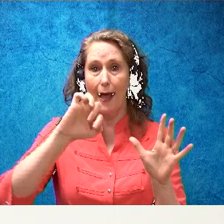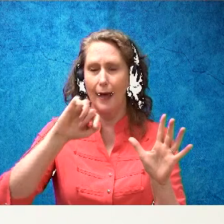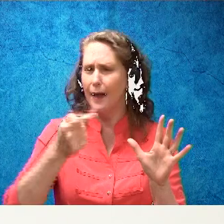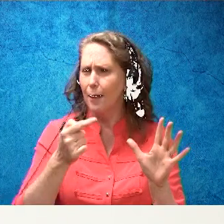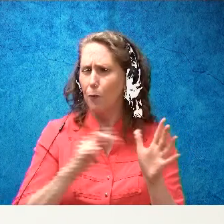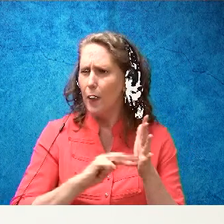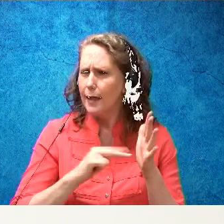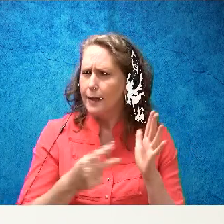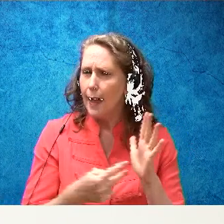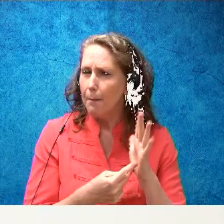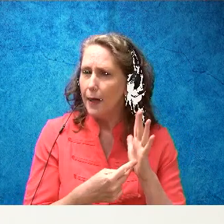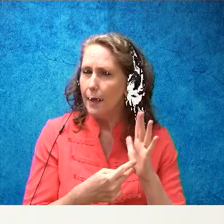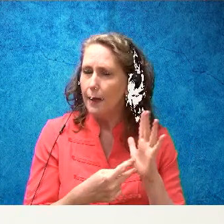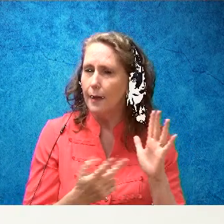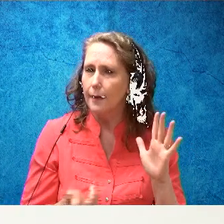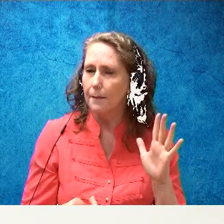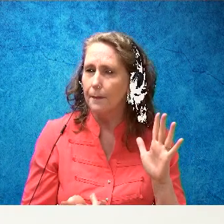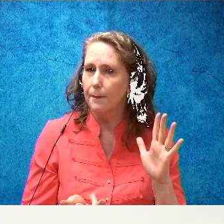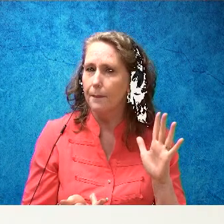what is the setting again?